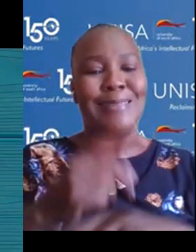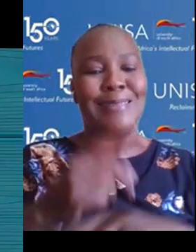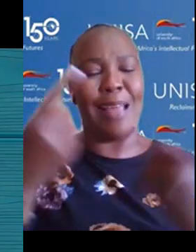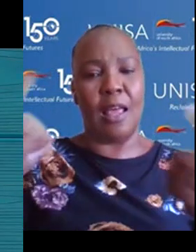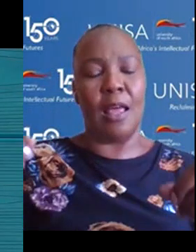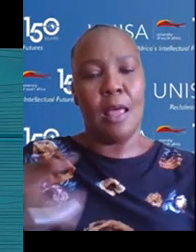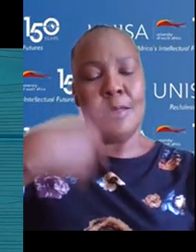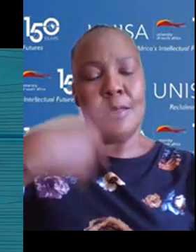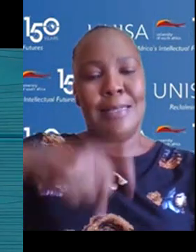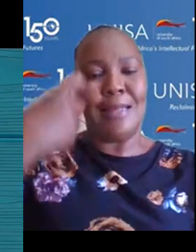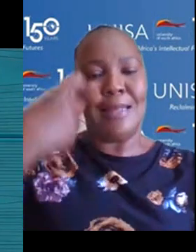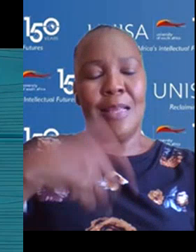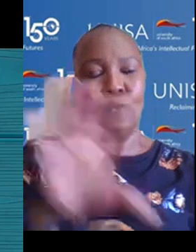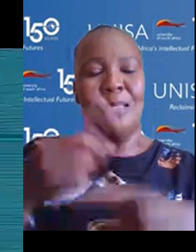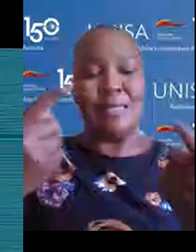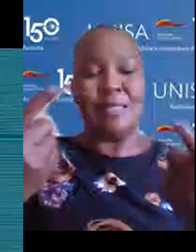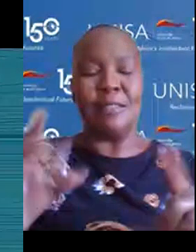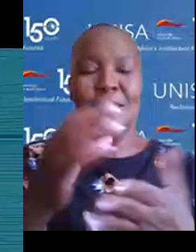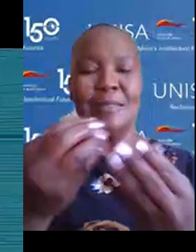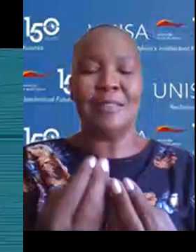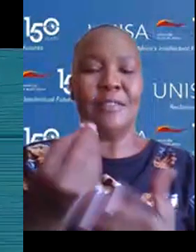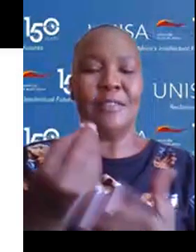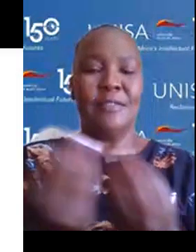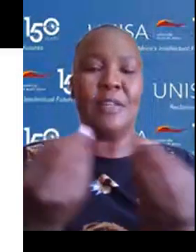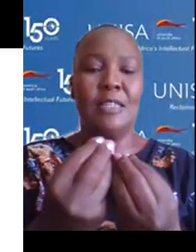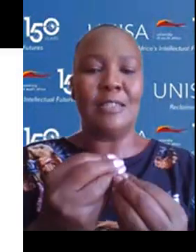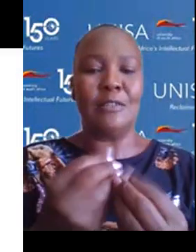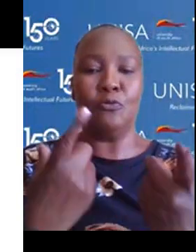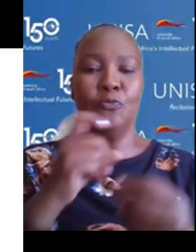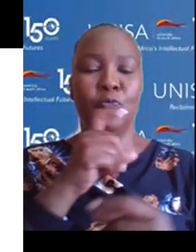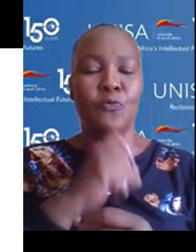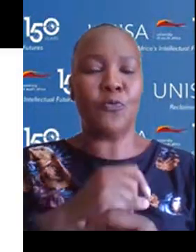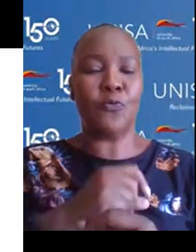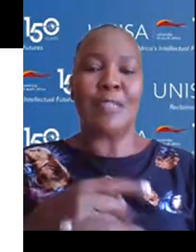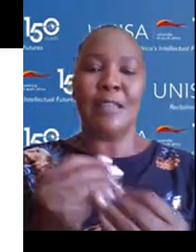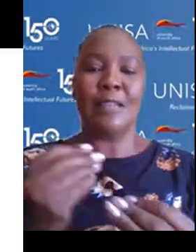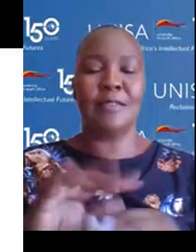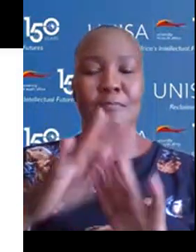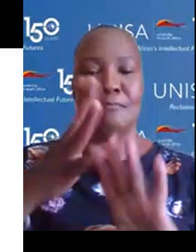personal computing devices that you can use to get things done.